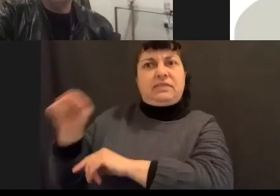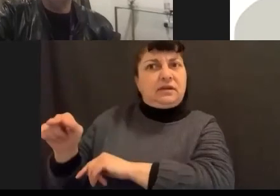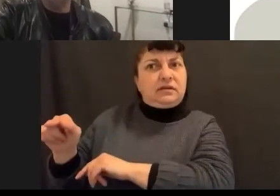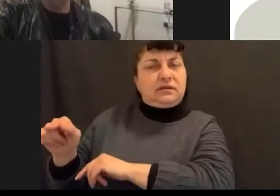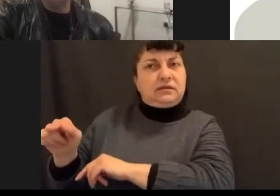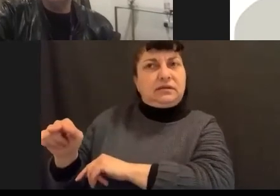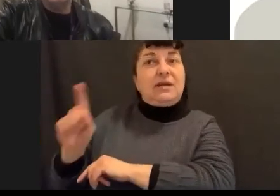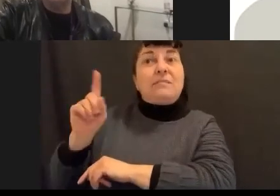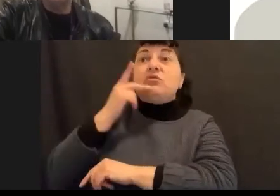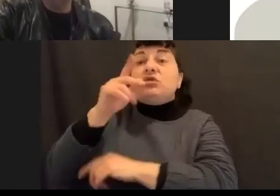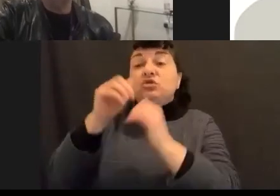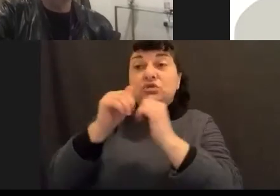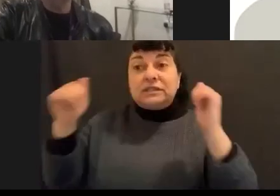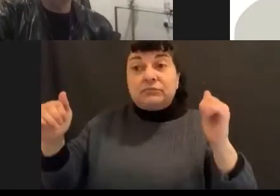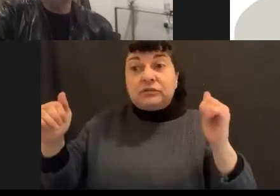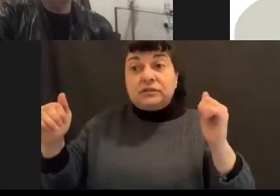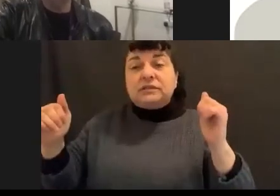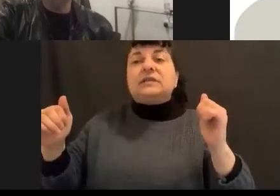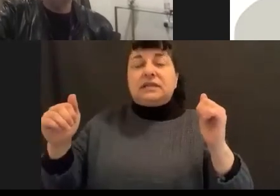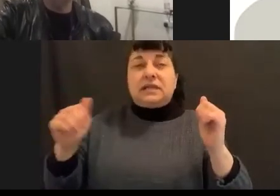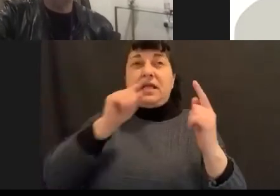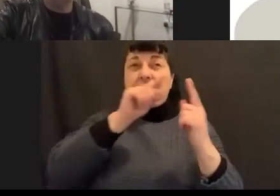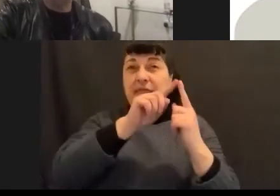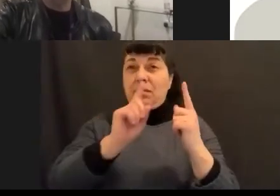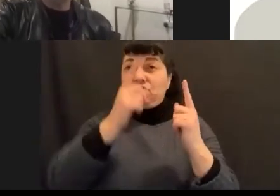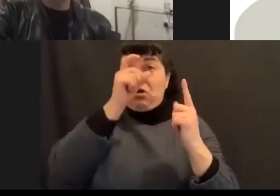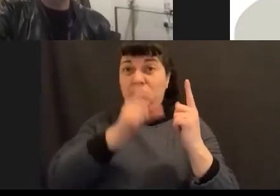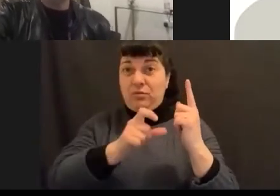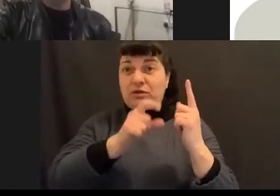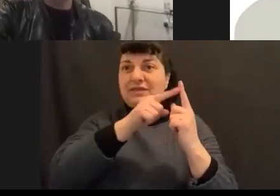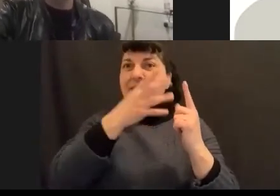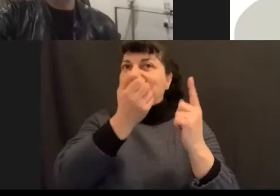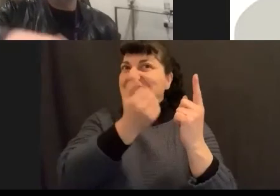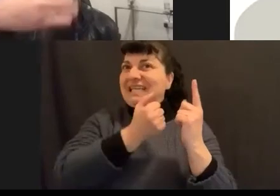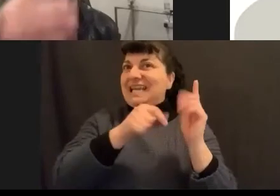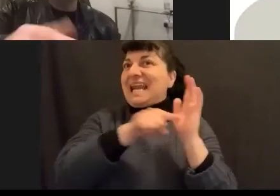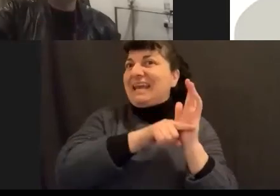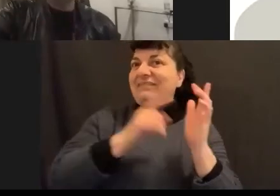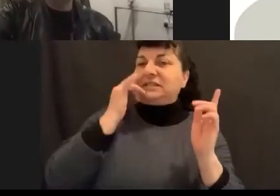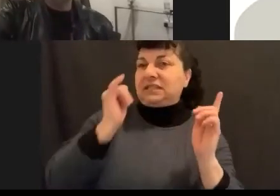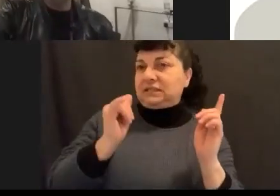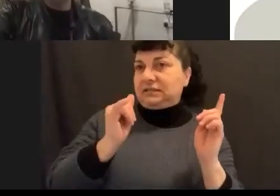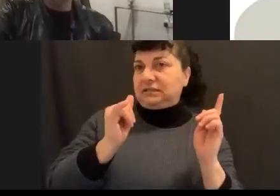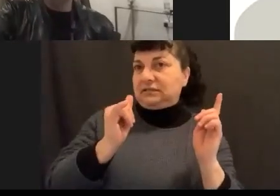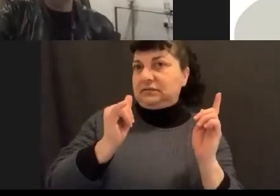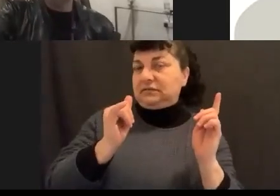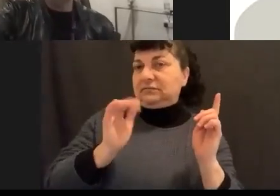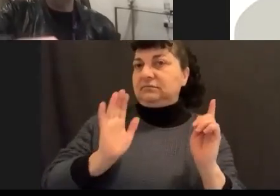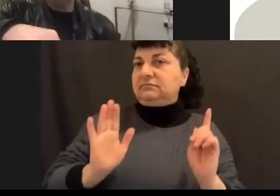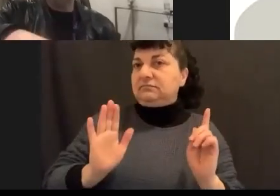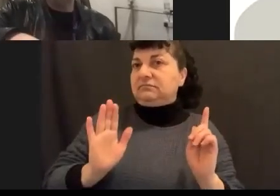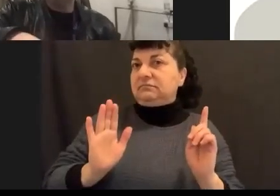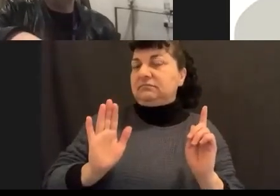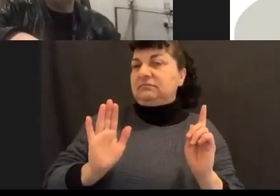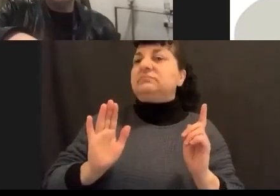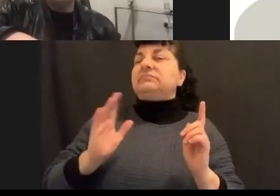stay there until the primary close contact has had a negative test. That's not the day 13 test, it's just an additional test. So in summary, if